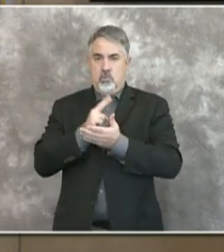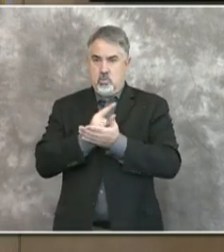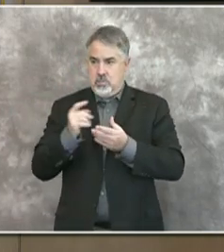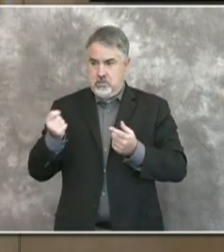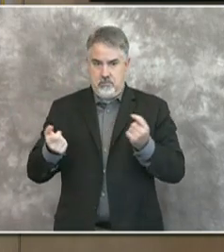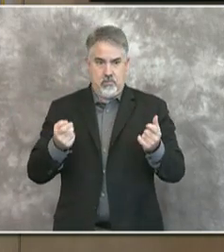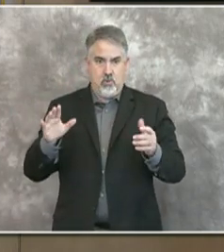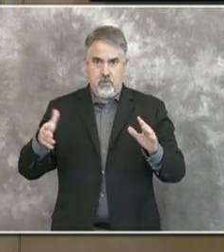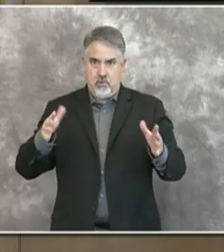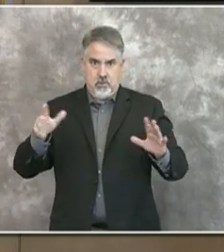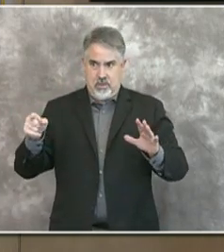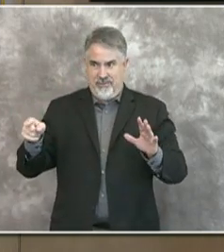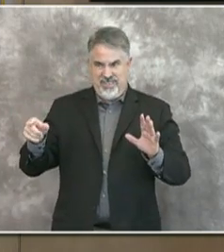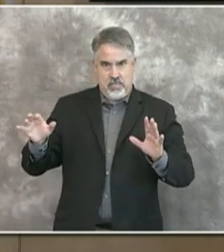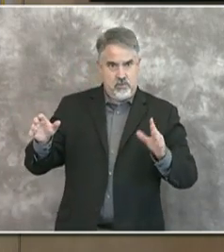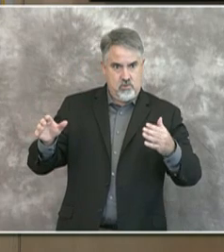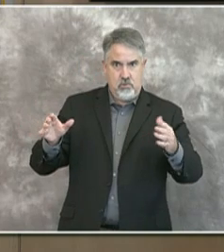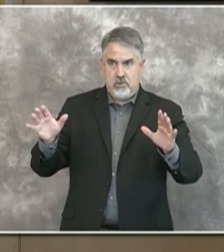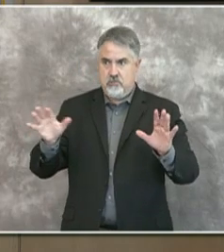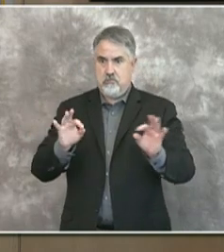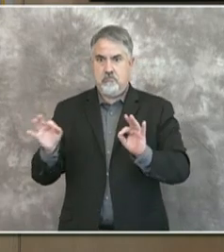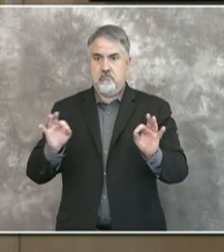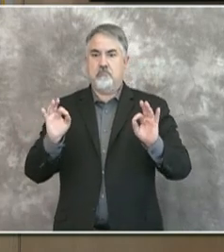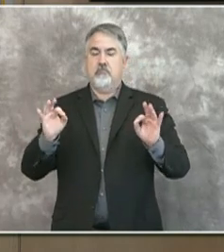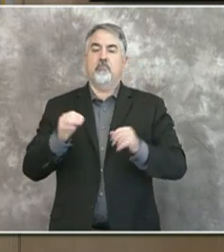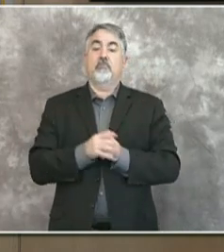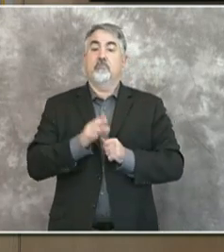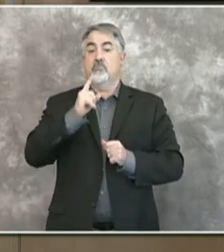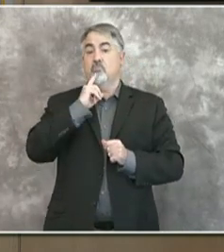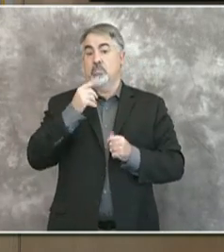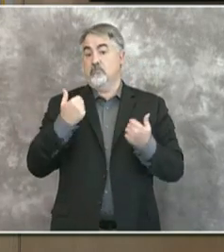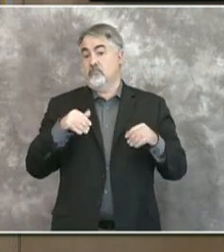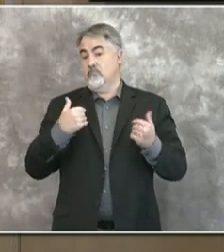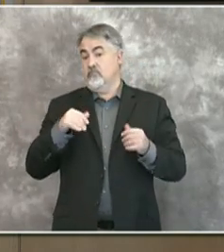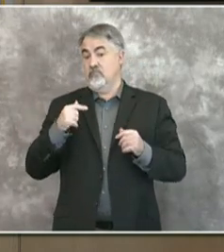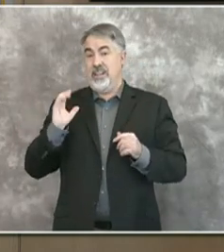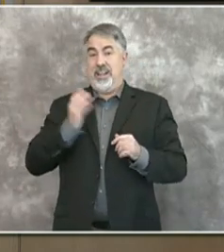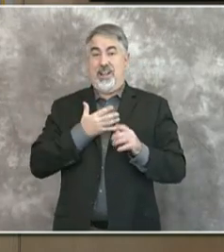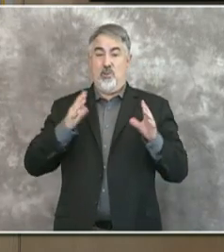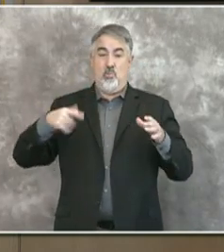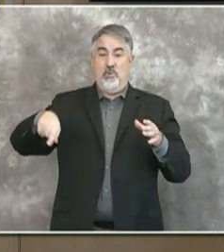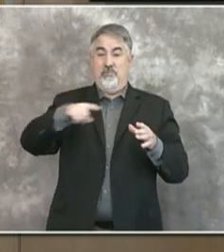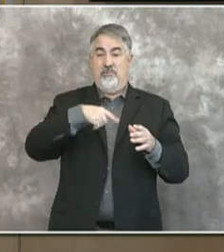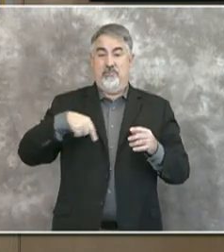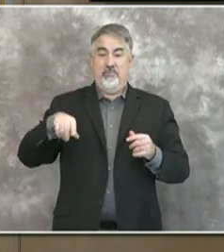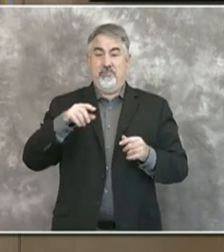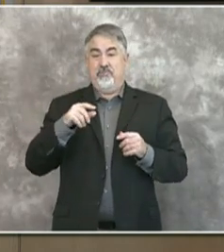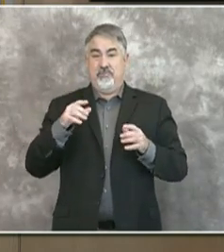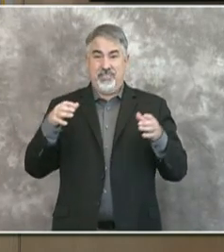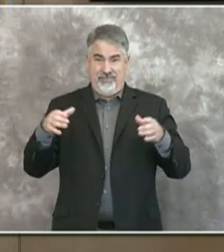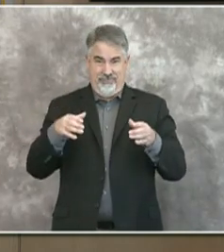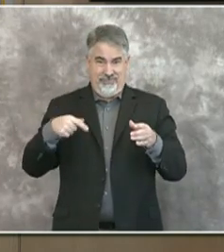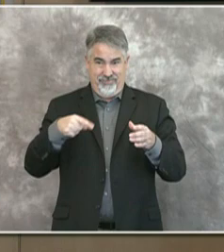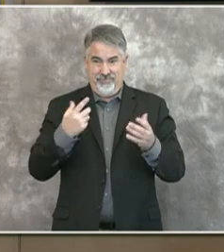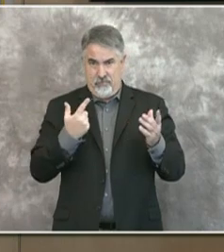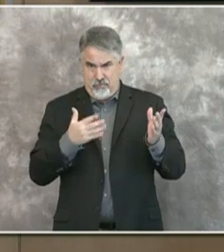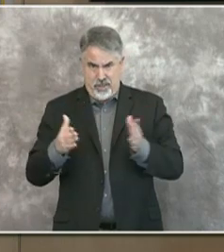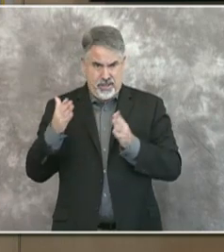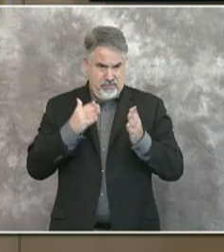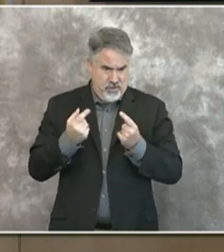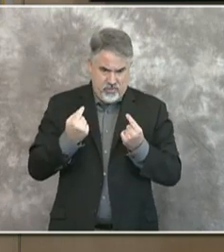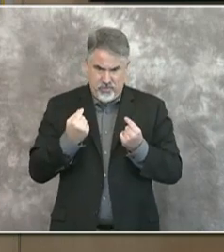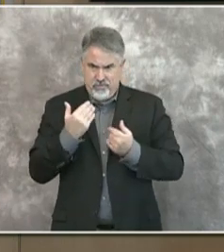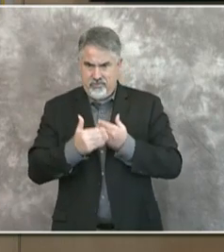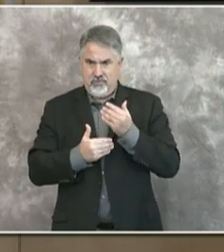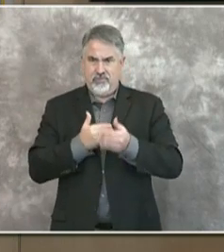safely, and really understanding the containment strategy. Understanding that we are trying to adapt our way of life, we are trying to